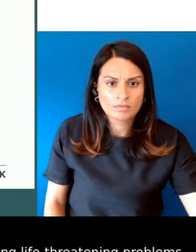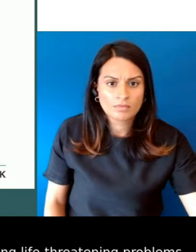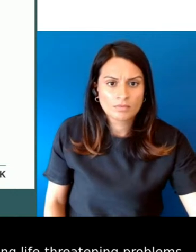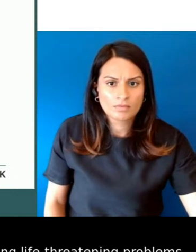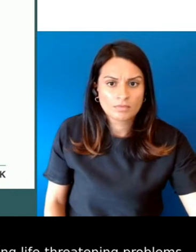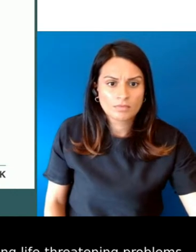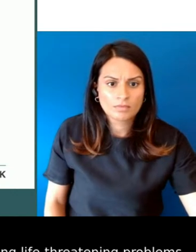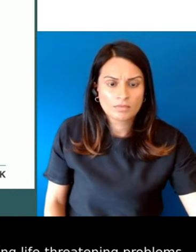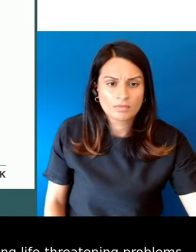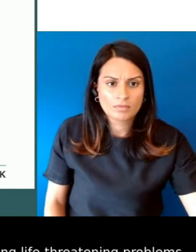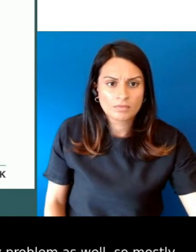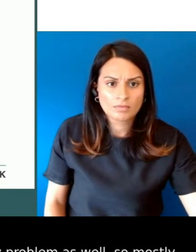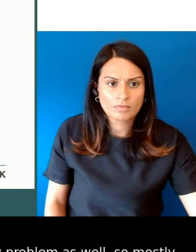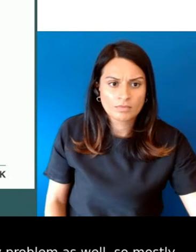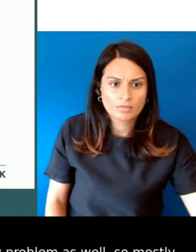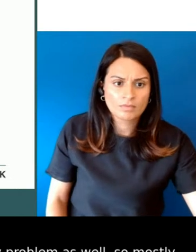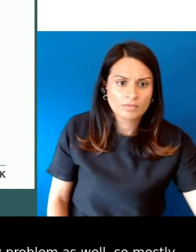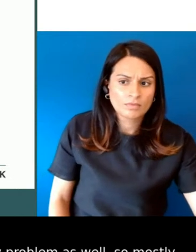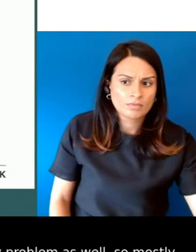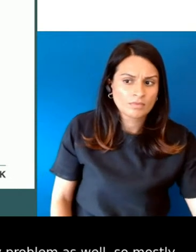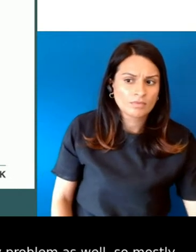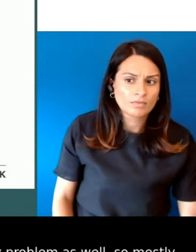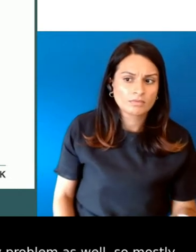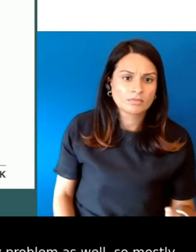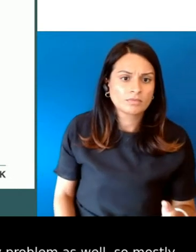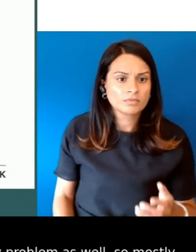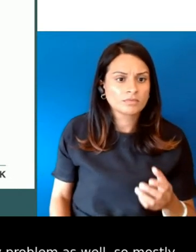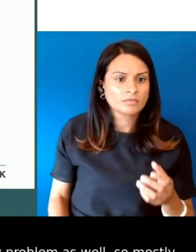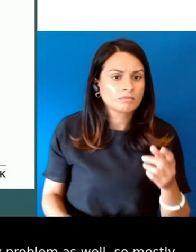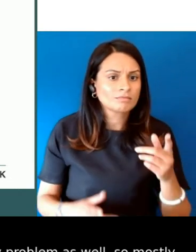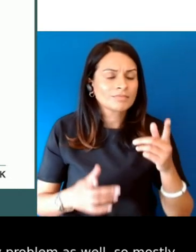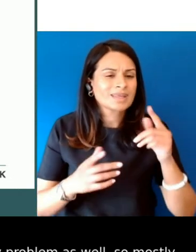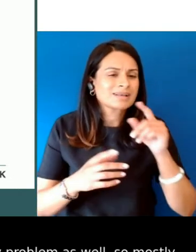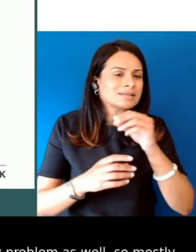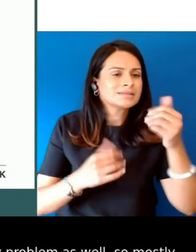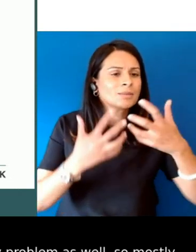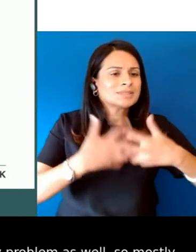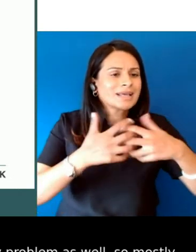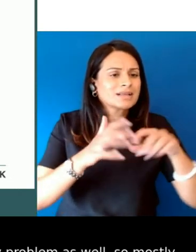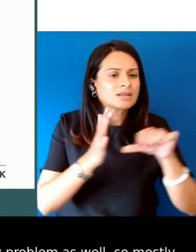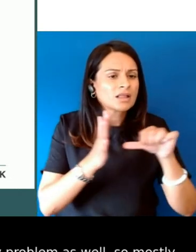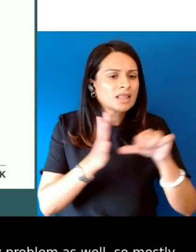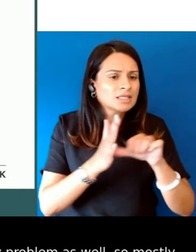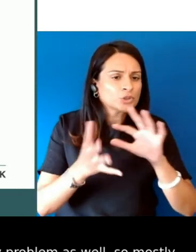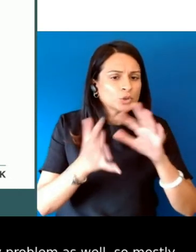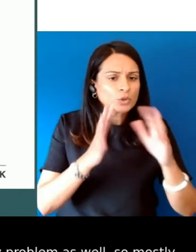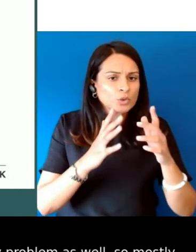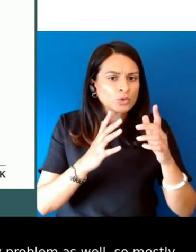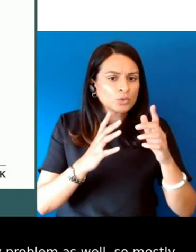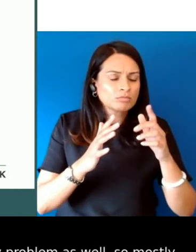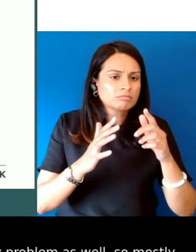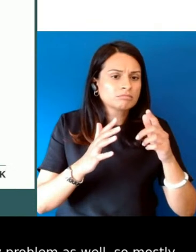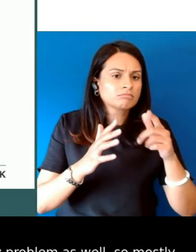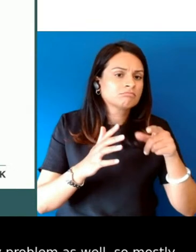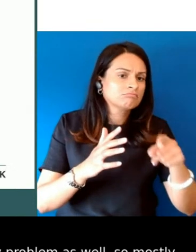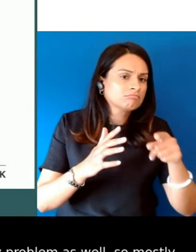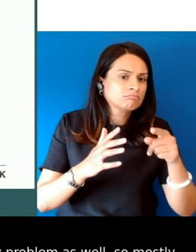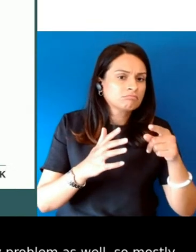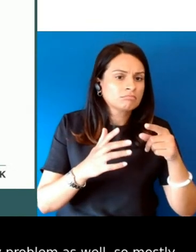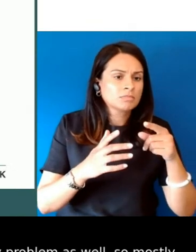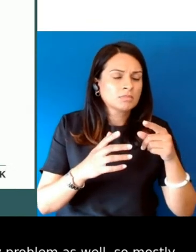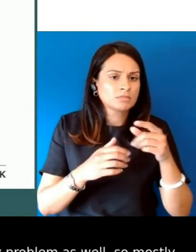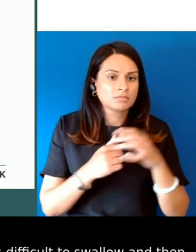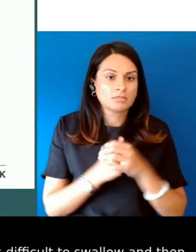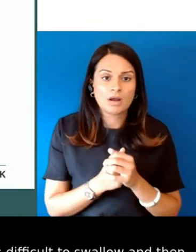breathe tight chested and some of them feel it's difficult to swallow and yeah and then that can be associated with sometimes